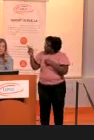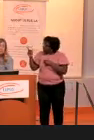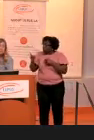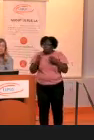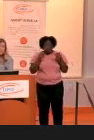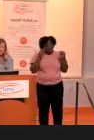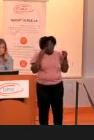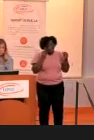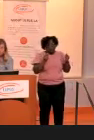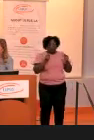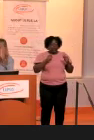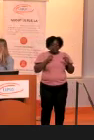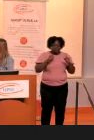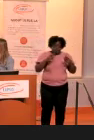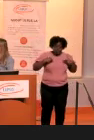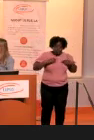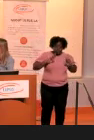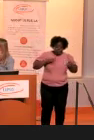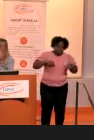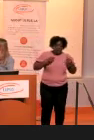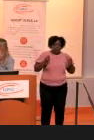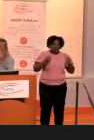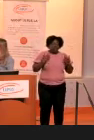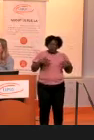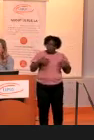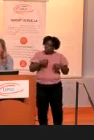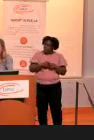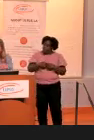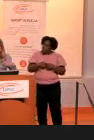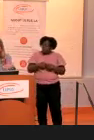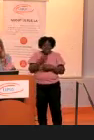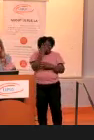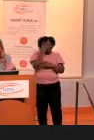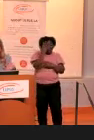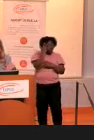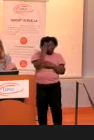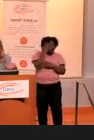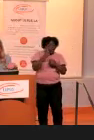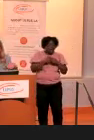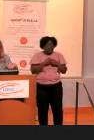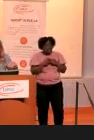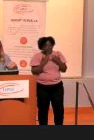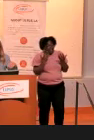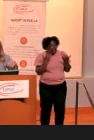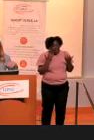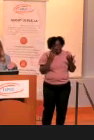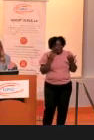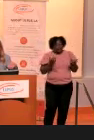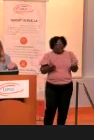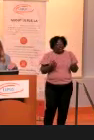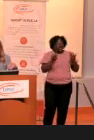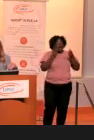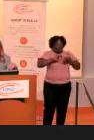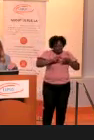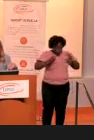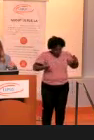bit quicker response rate. And that's in part because a lot of the response rates are based on how much protein